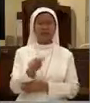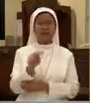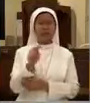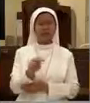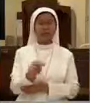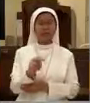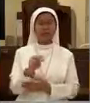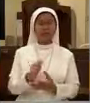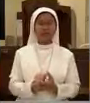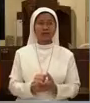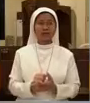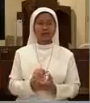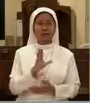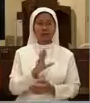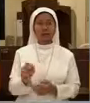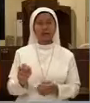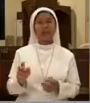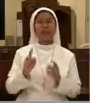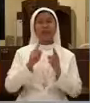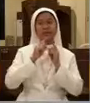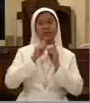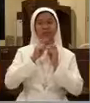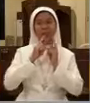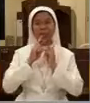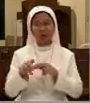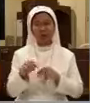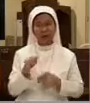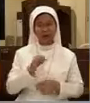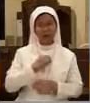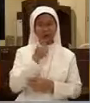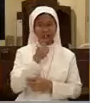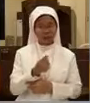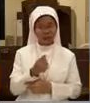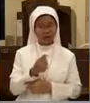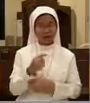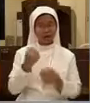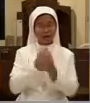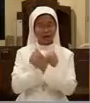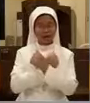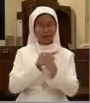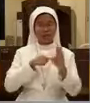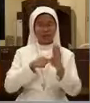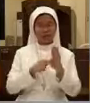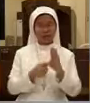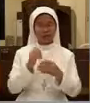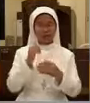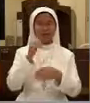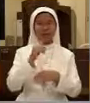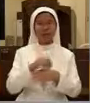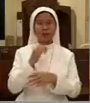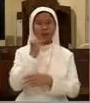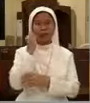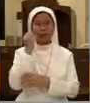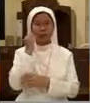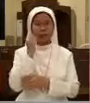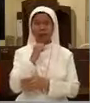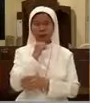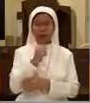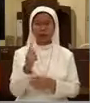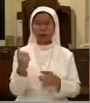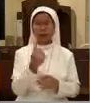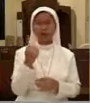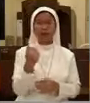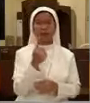And the response that I always hear is, yes, charity begins at home, but it should not end at